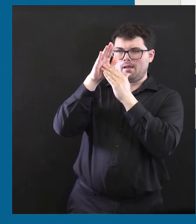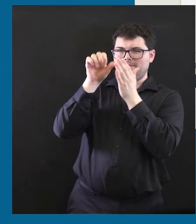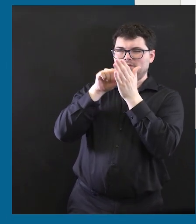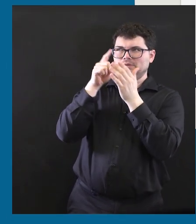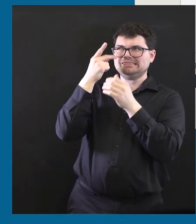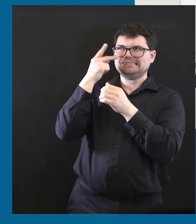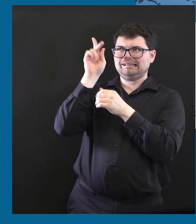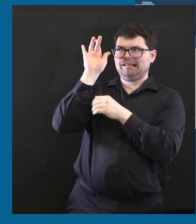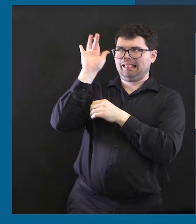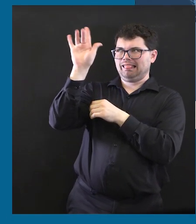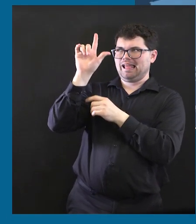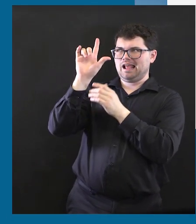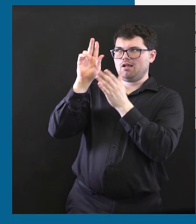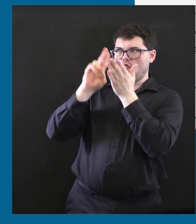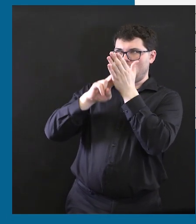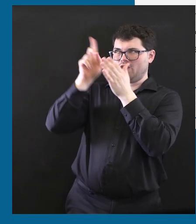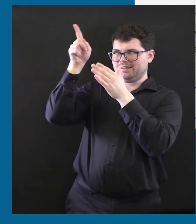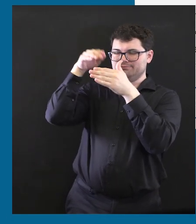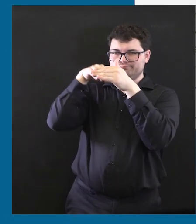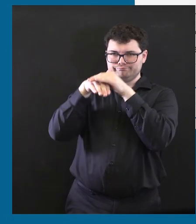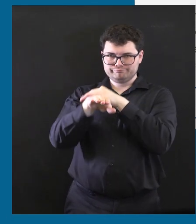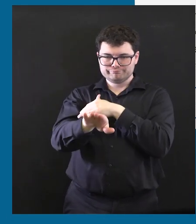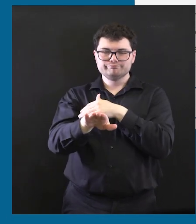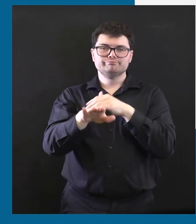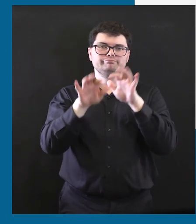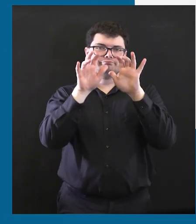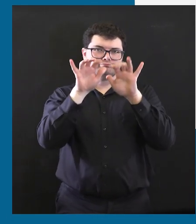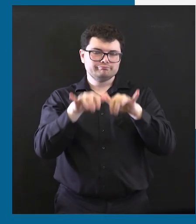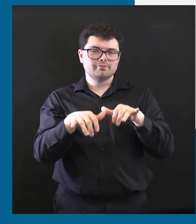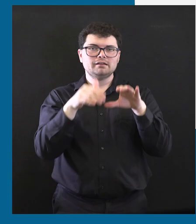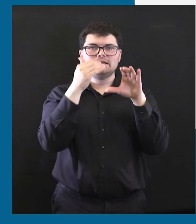First, click on the Login button.